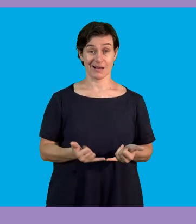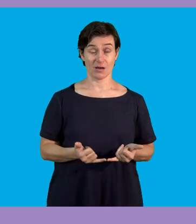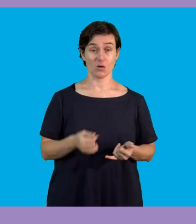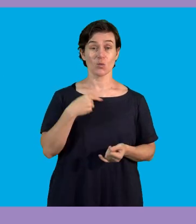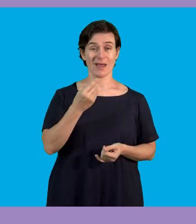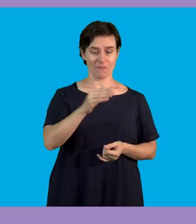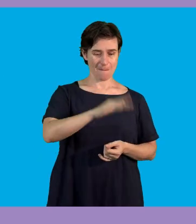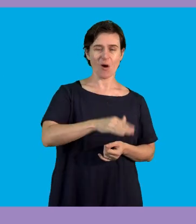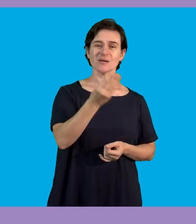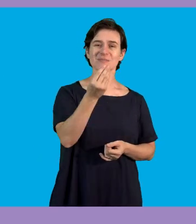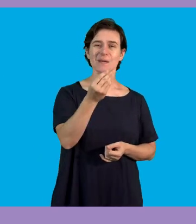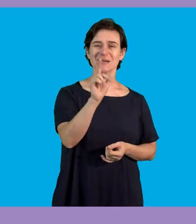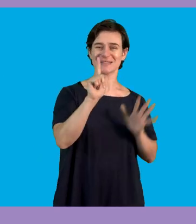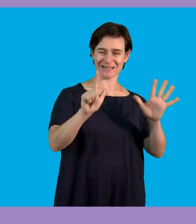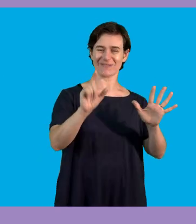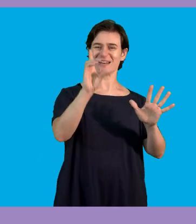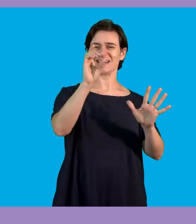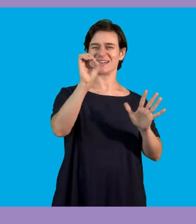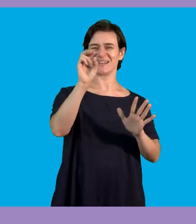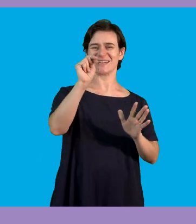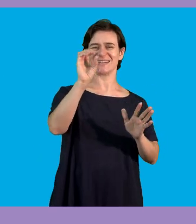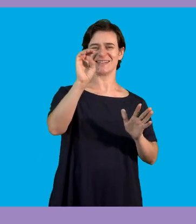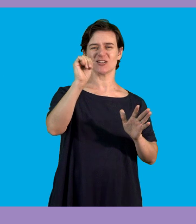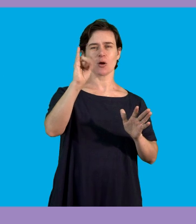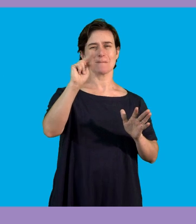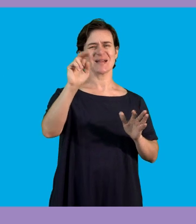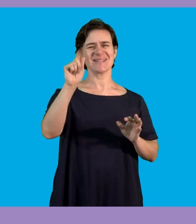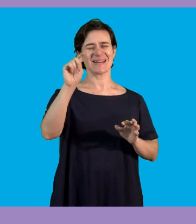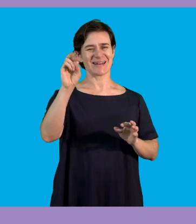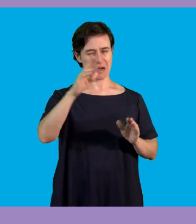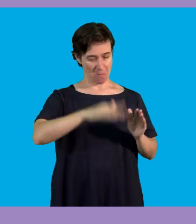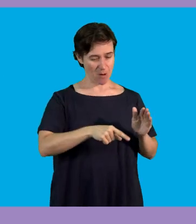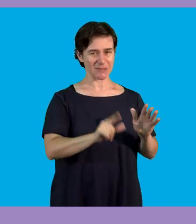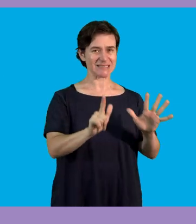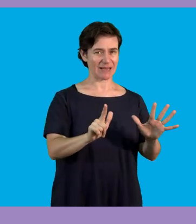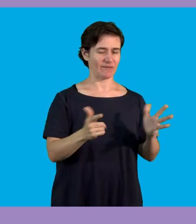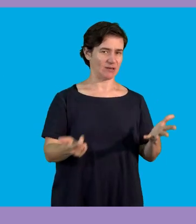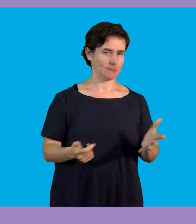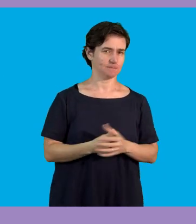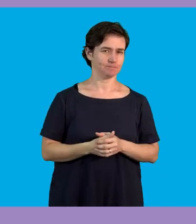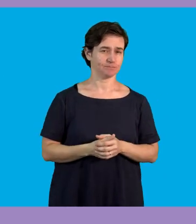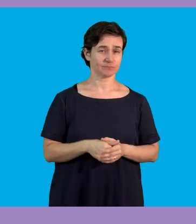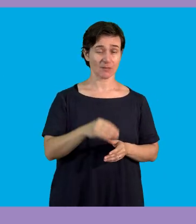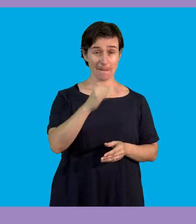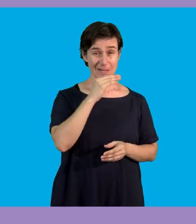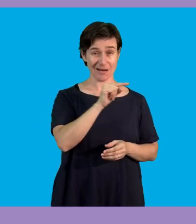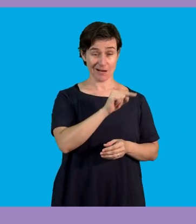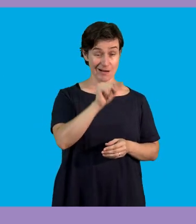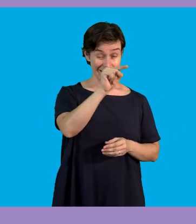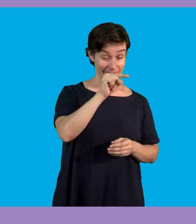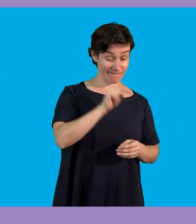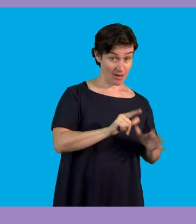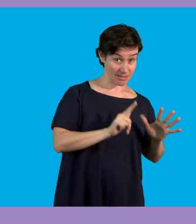have the denominator, which is 7. That means that it is a 7th. And we need